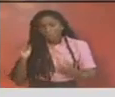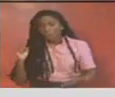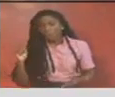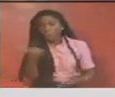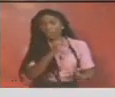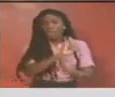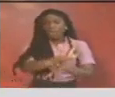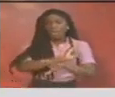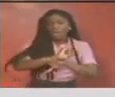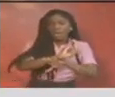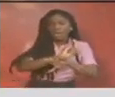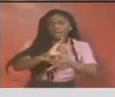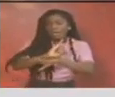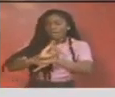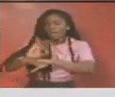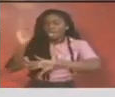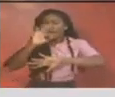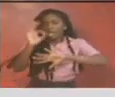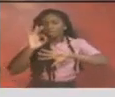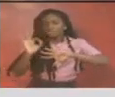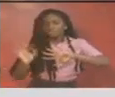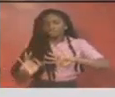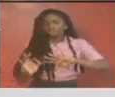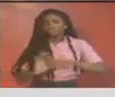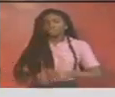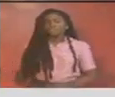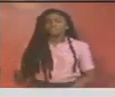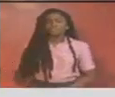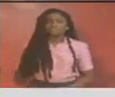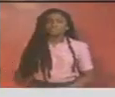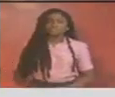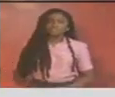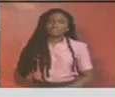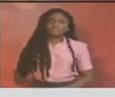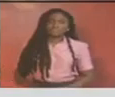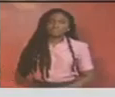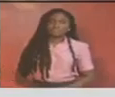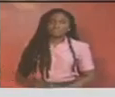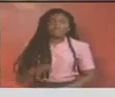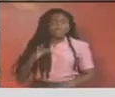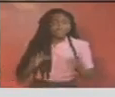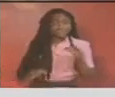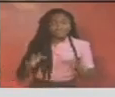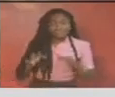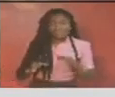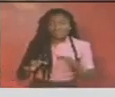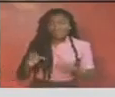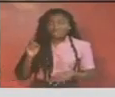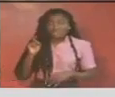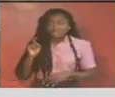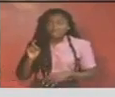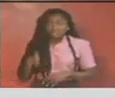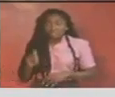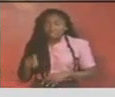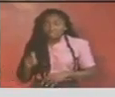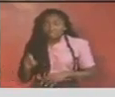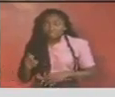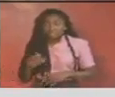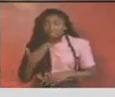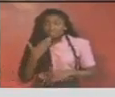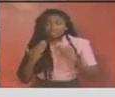summaries from the Caribbean Regulatory System. In addition, where we get questions